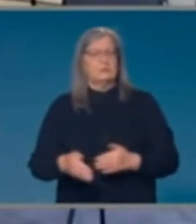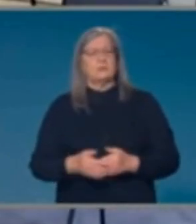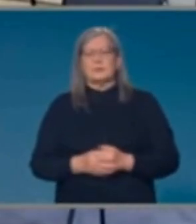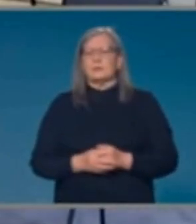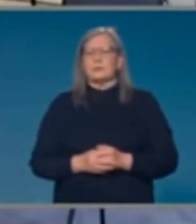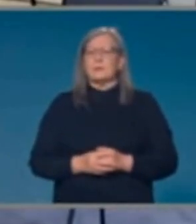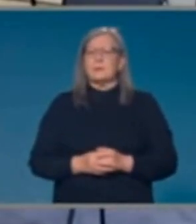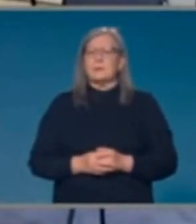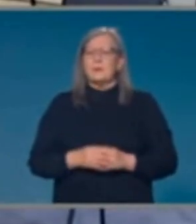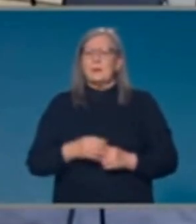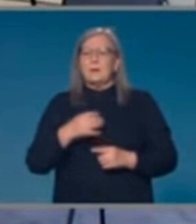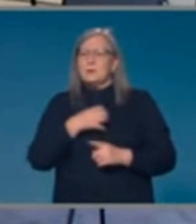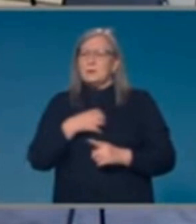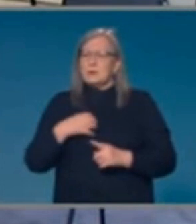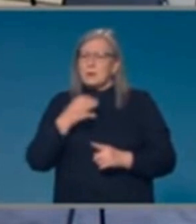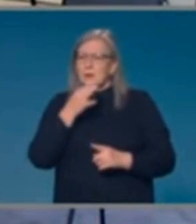Rachel? Thanks, Minister.